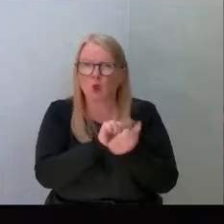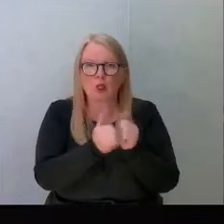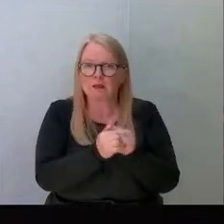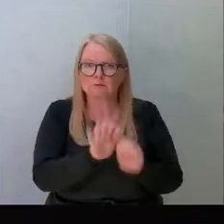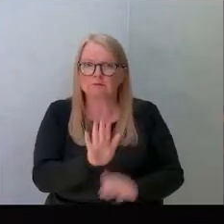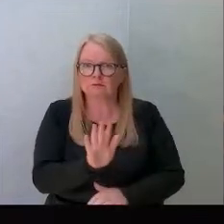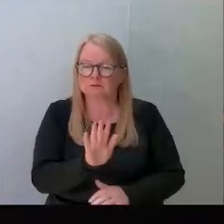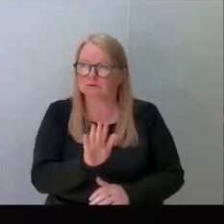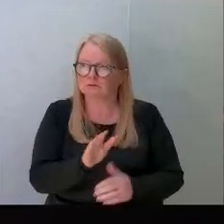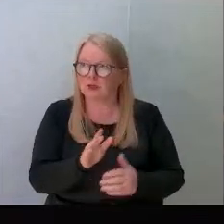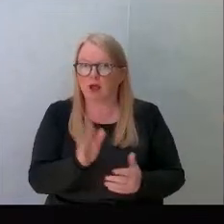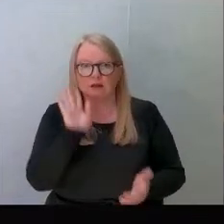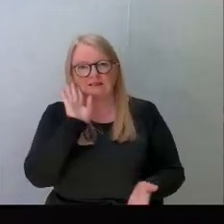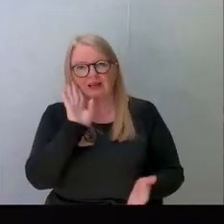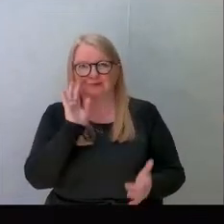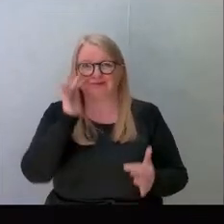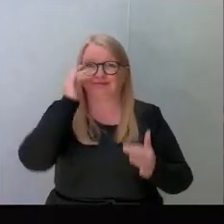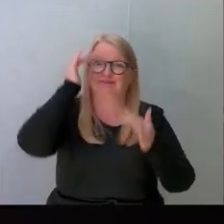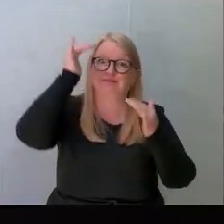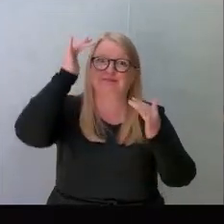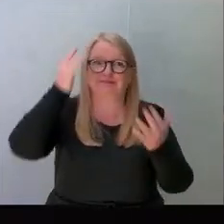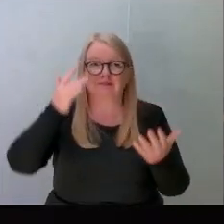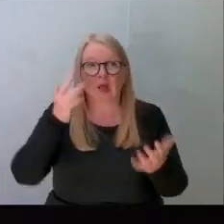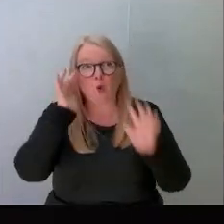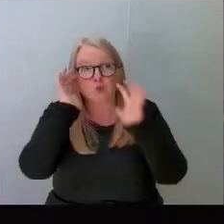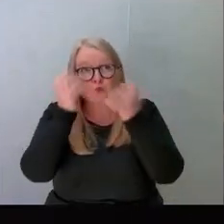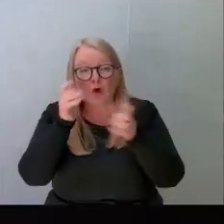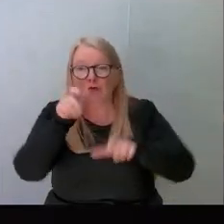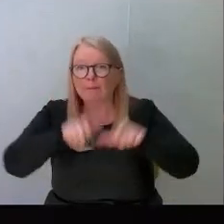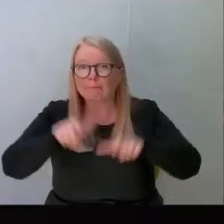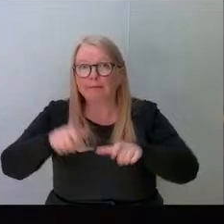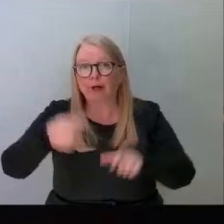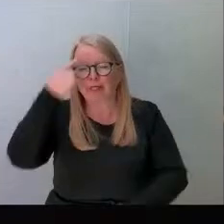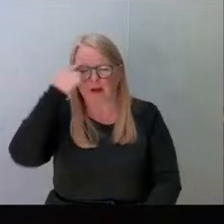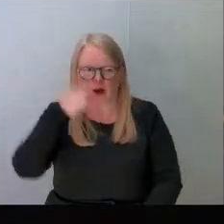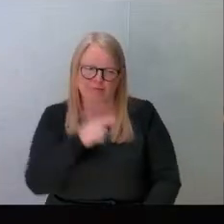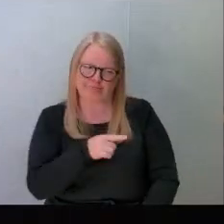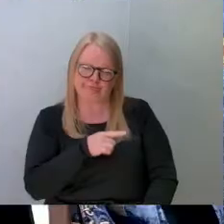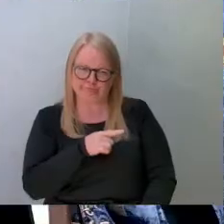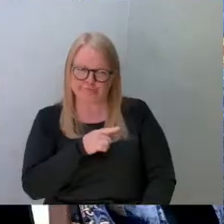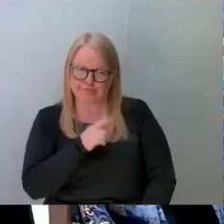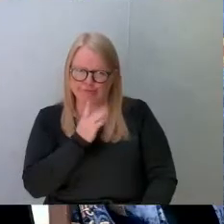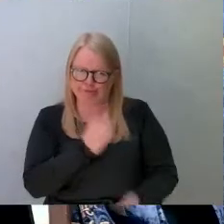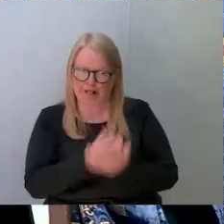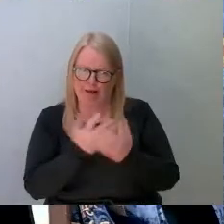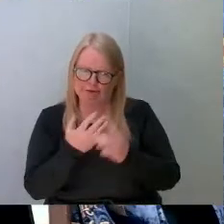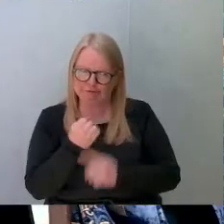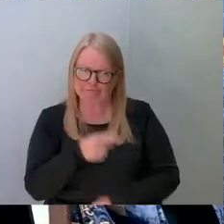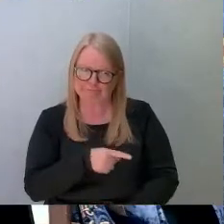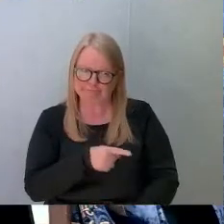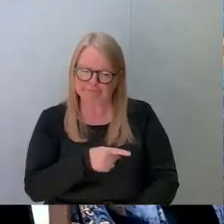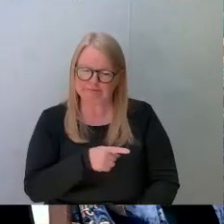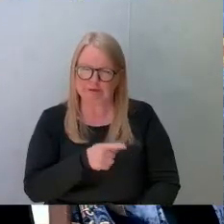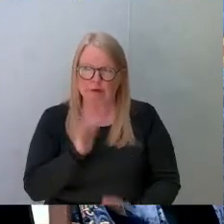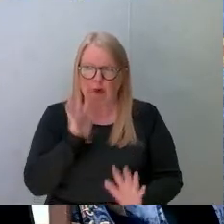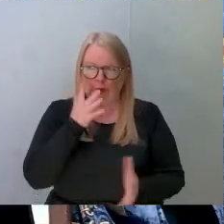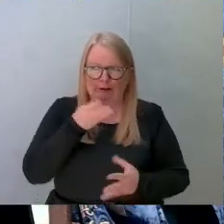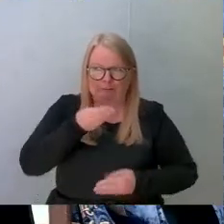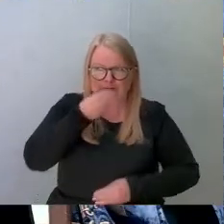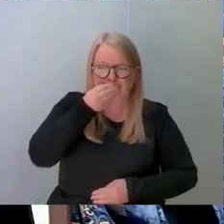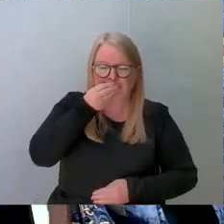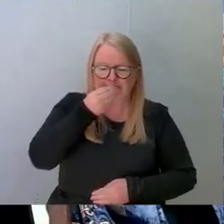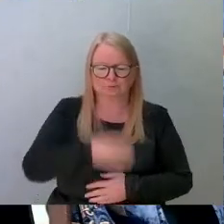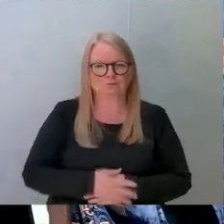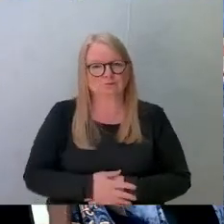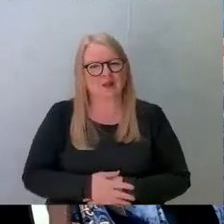the idea sounded fantastical, and I worried that people would think I was not up to the path I'd set myself. But I